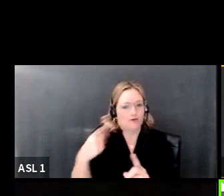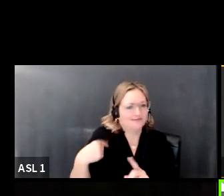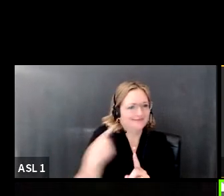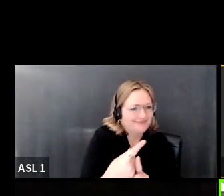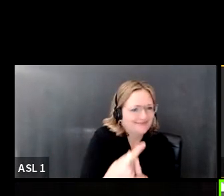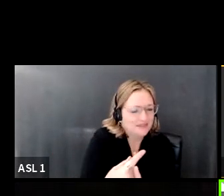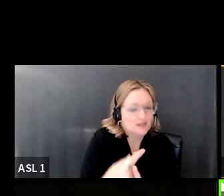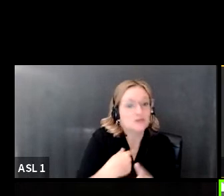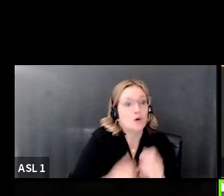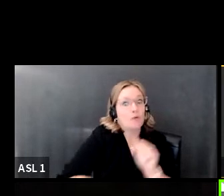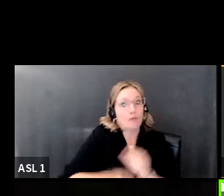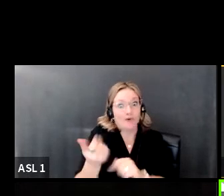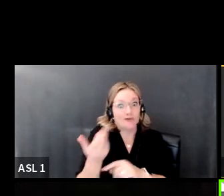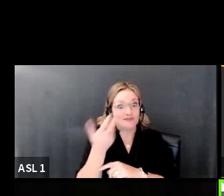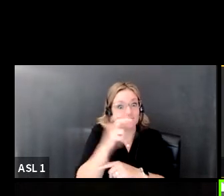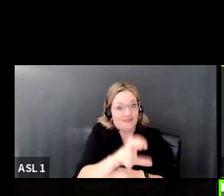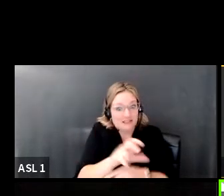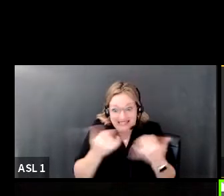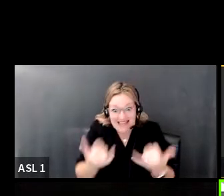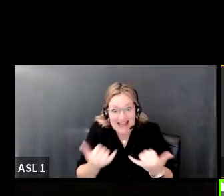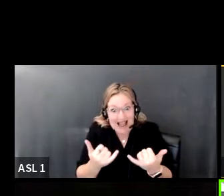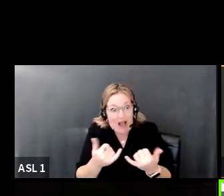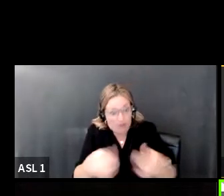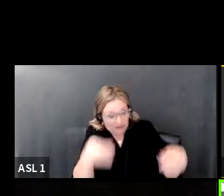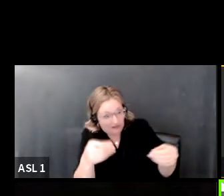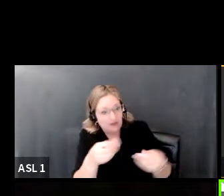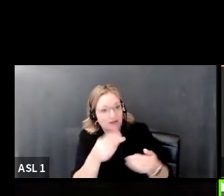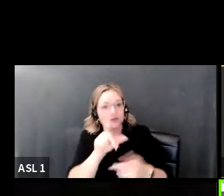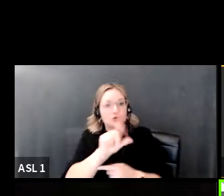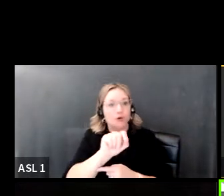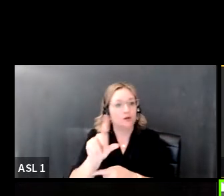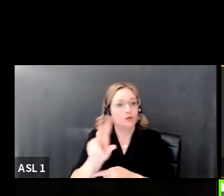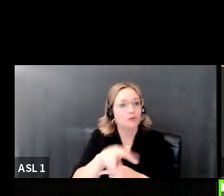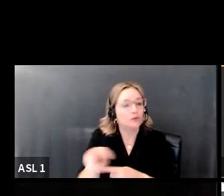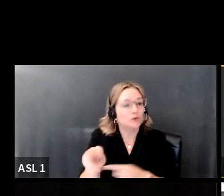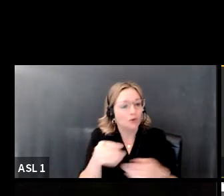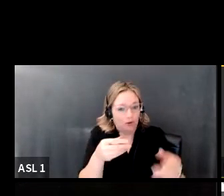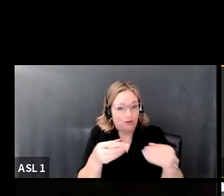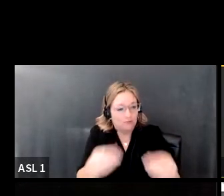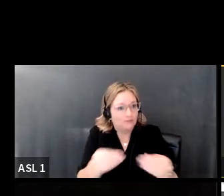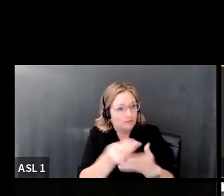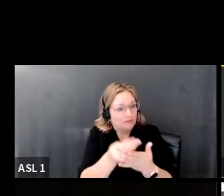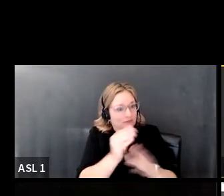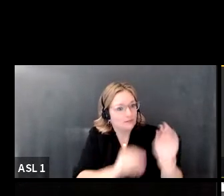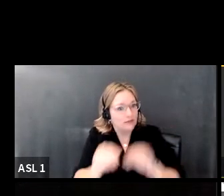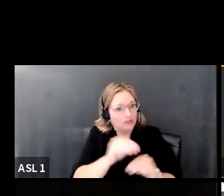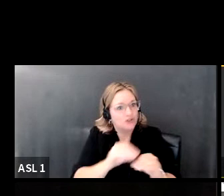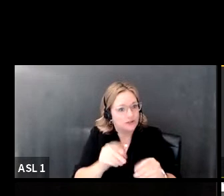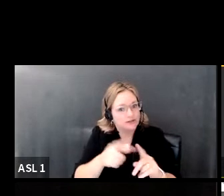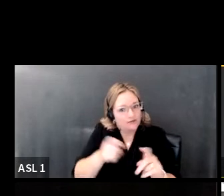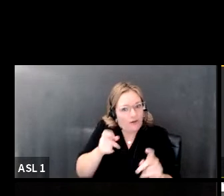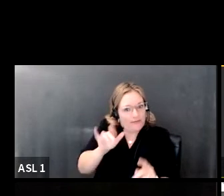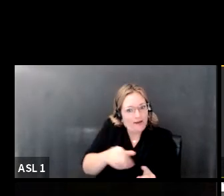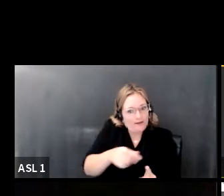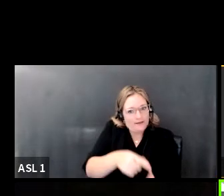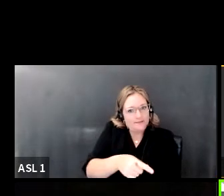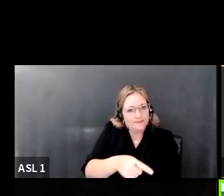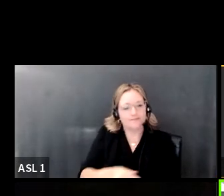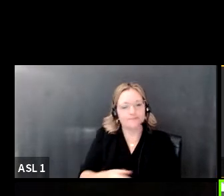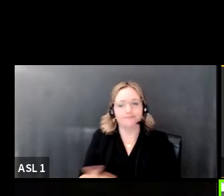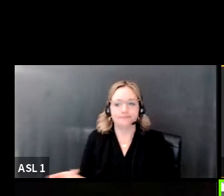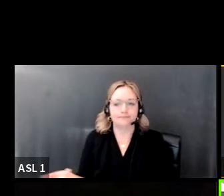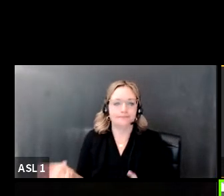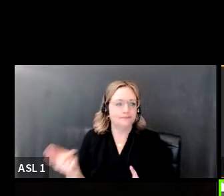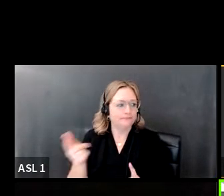majority of our investments that we're asking for in the 2022 budget comes from thank you thank you for that answer chief um